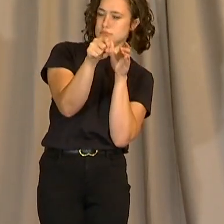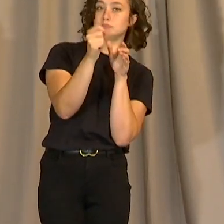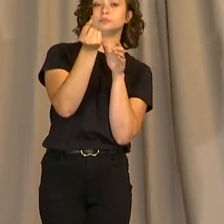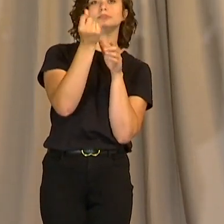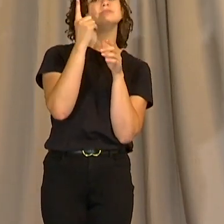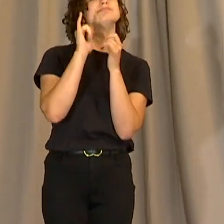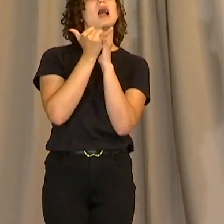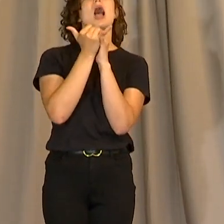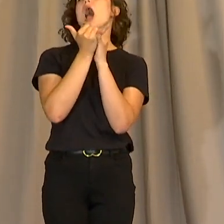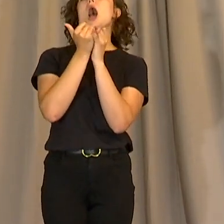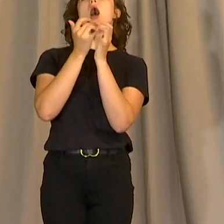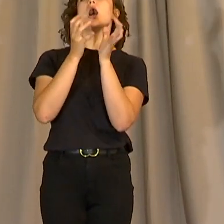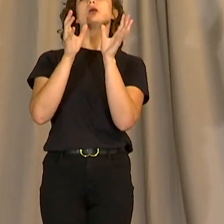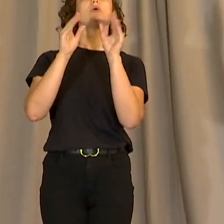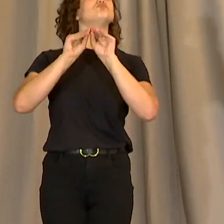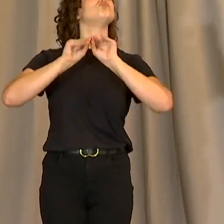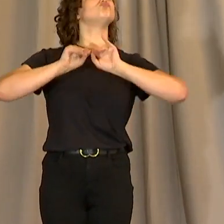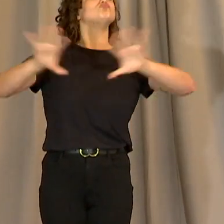broader community?